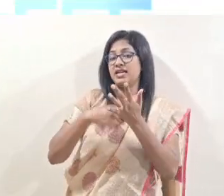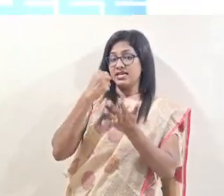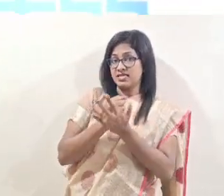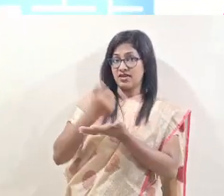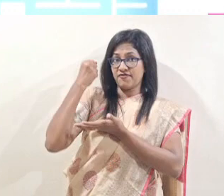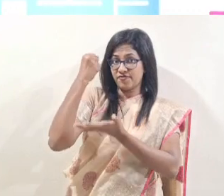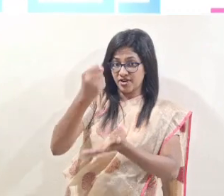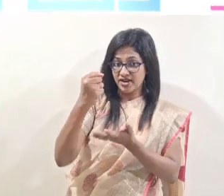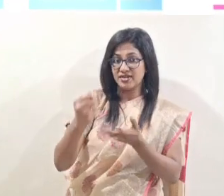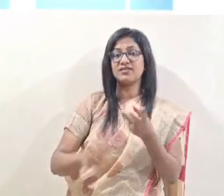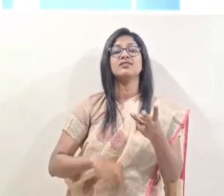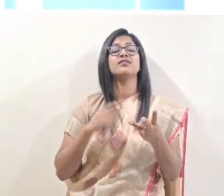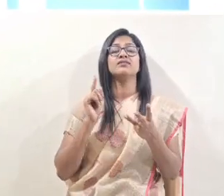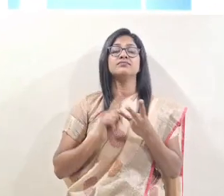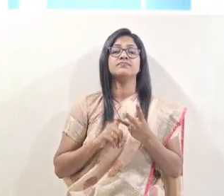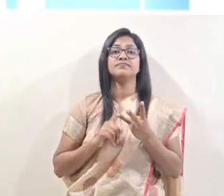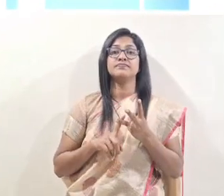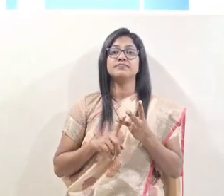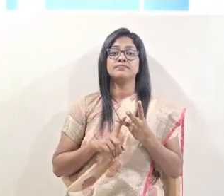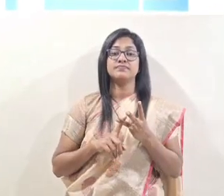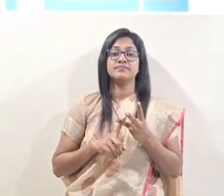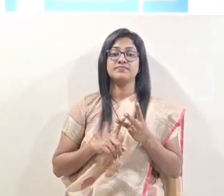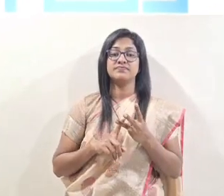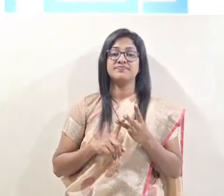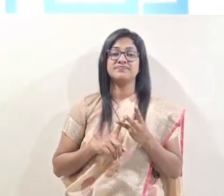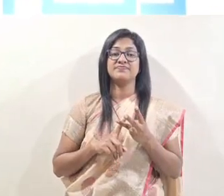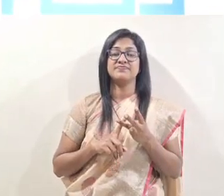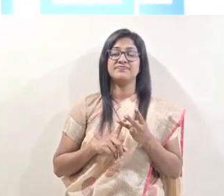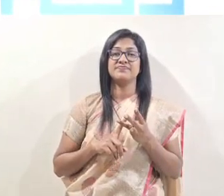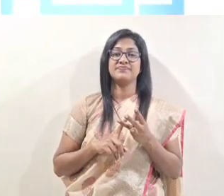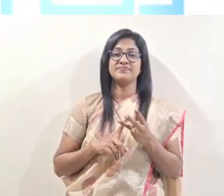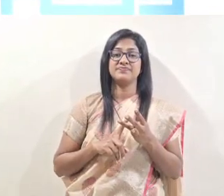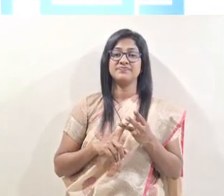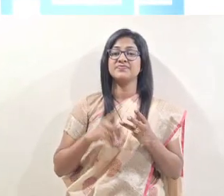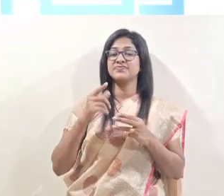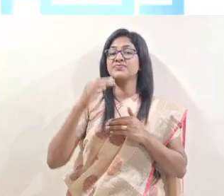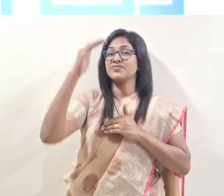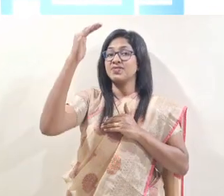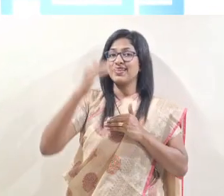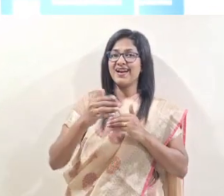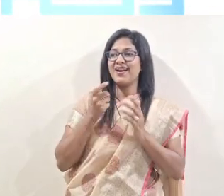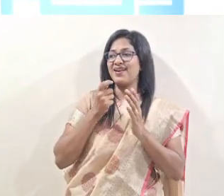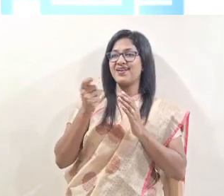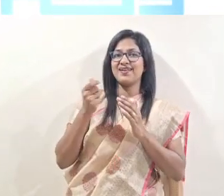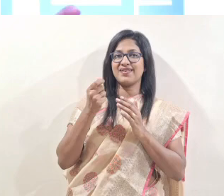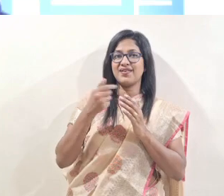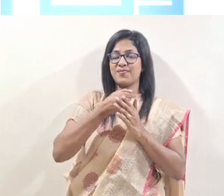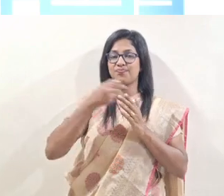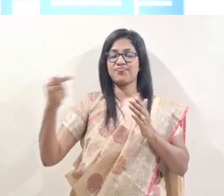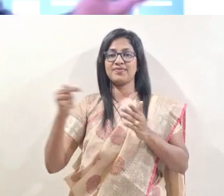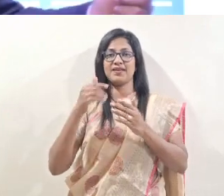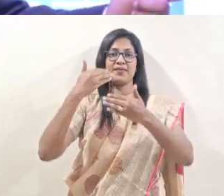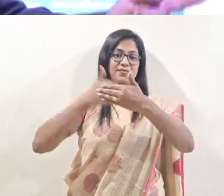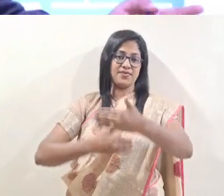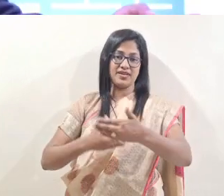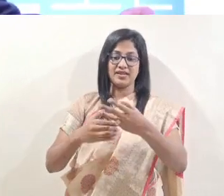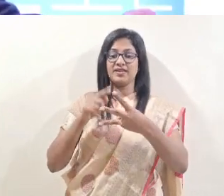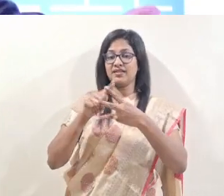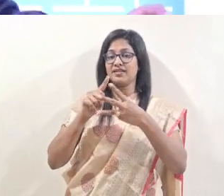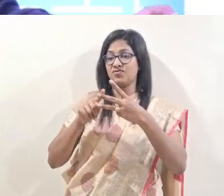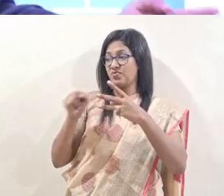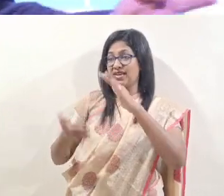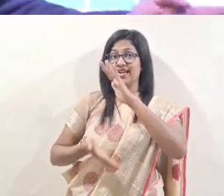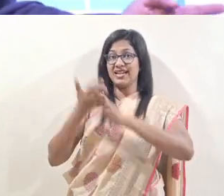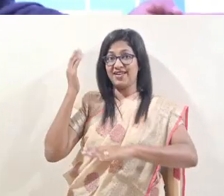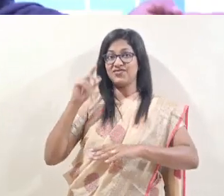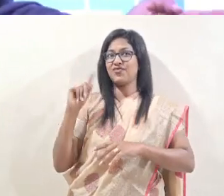fund, and third one is Concession period. Yeah, concession period. So Yeah. Because he has to leave,